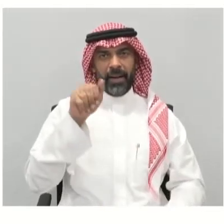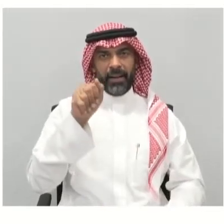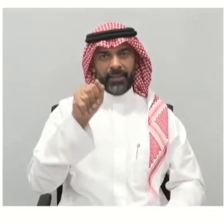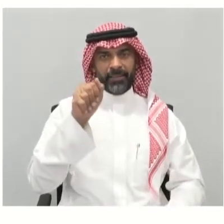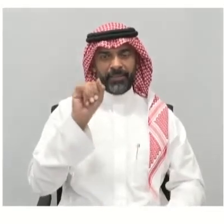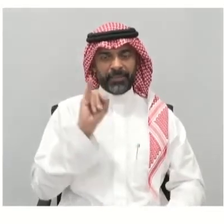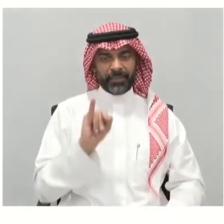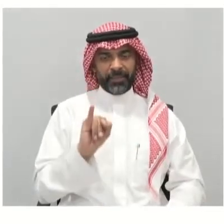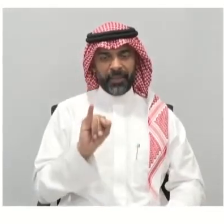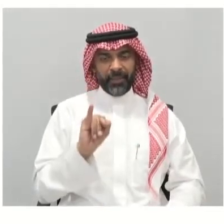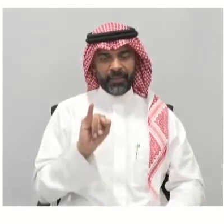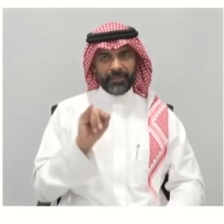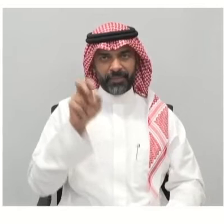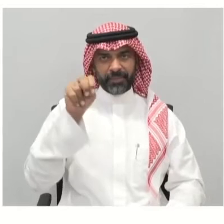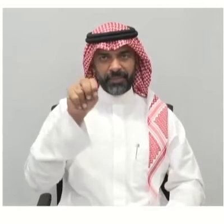Raining